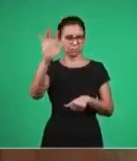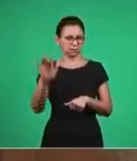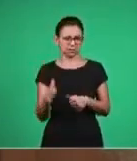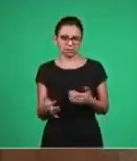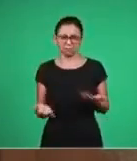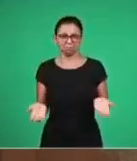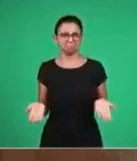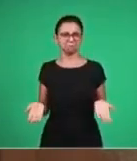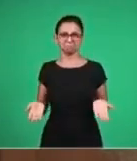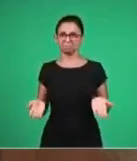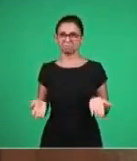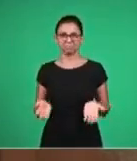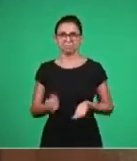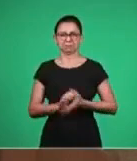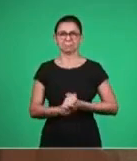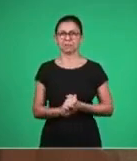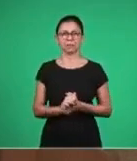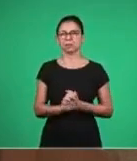And we are not even